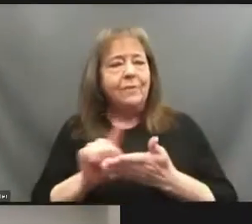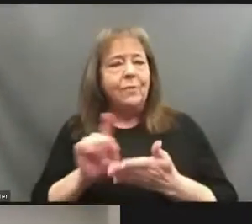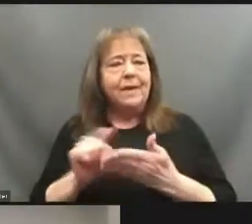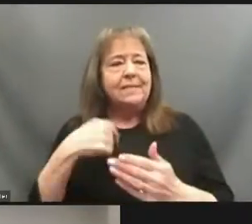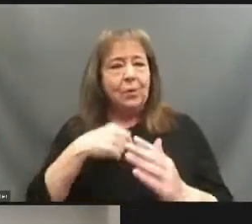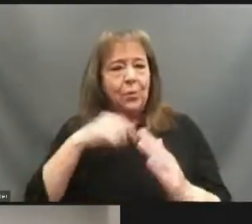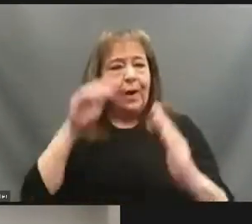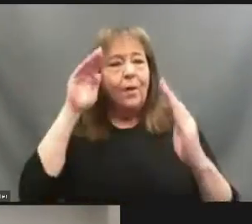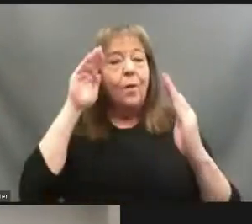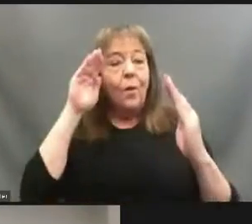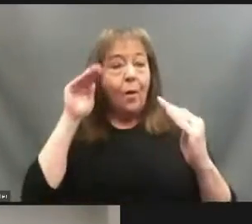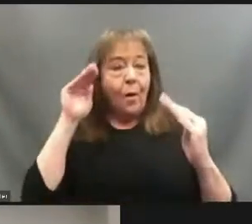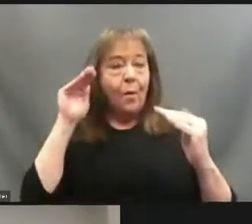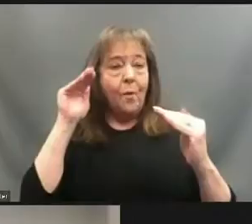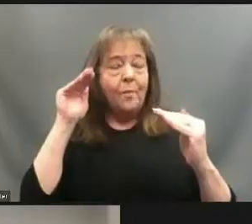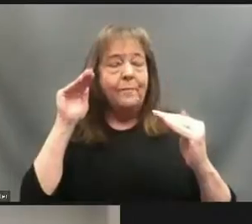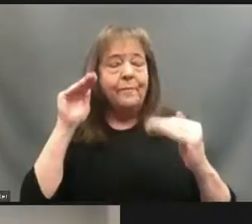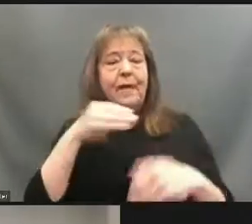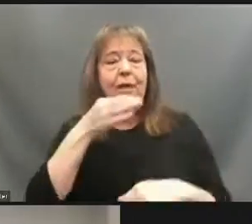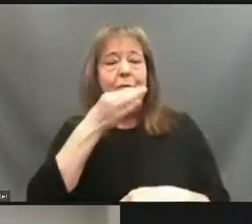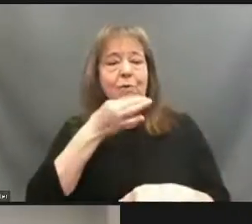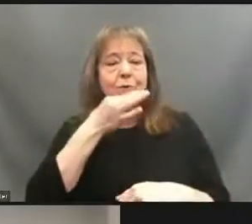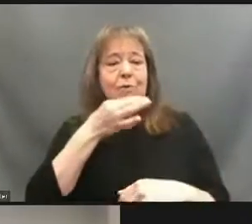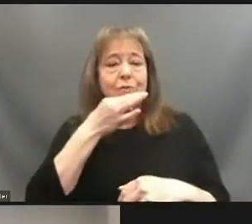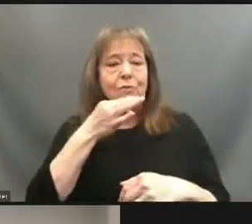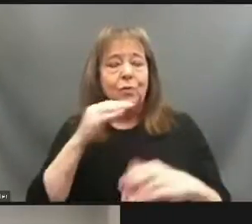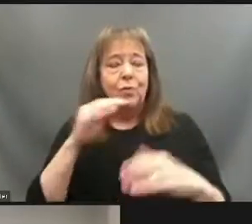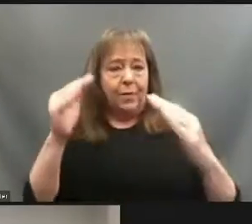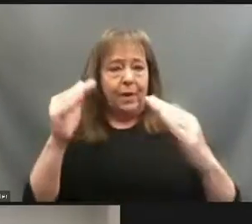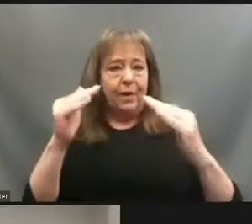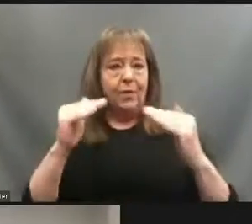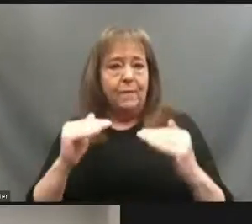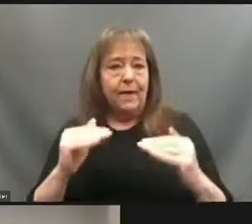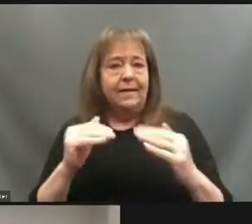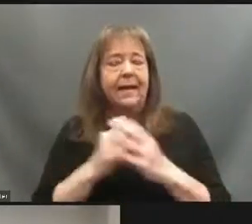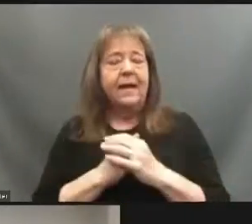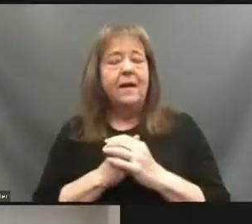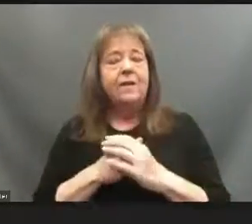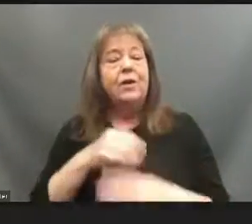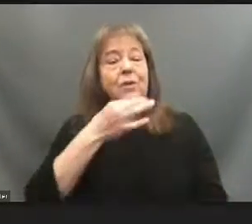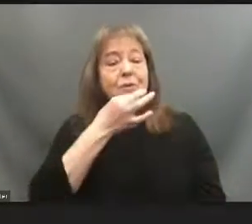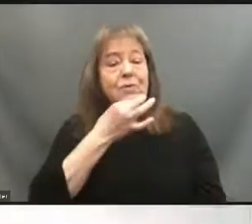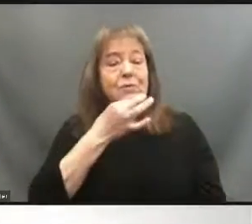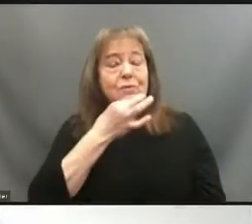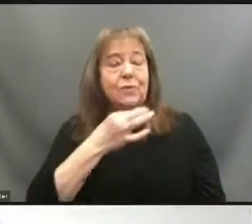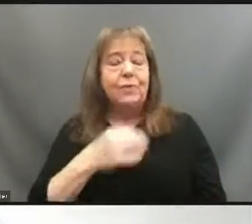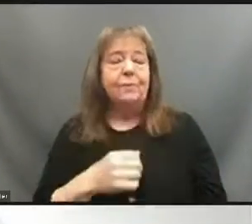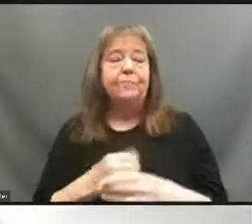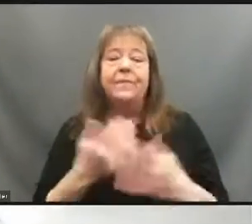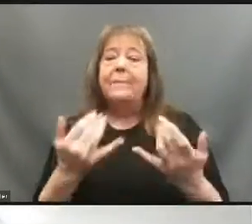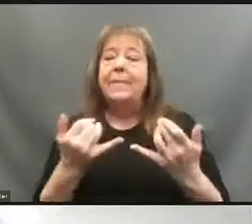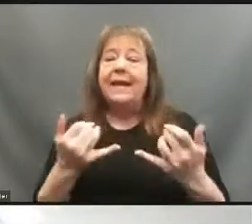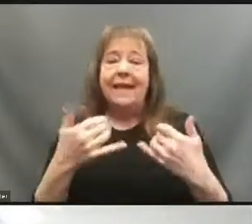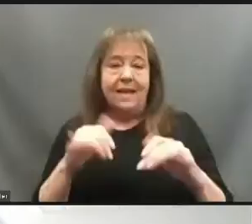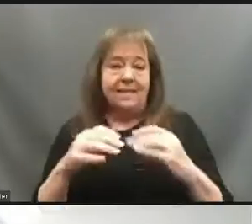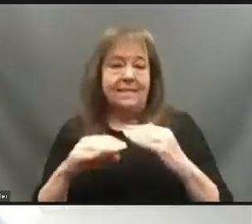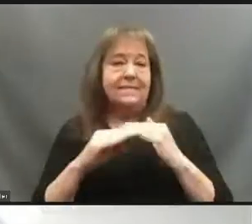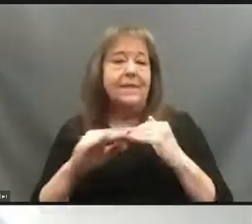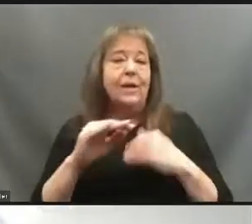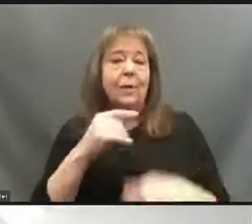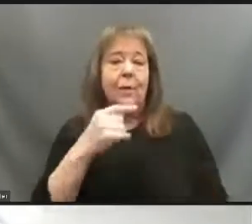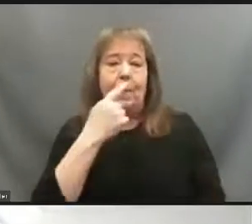that that we'll be able to change that that level soon. So while we're still in level red, though,